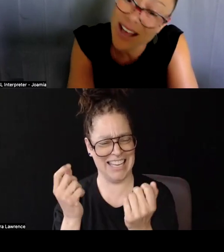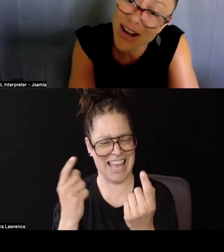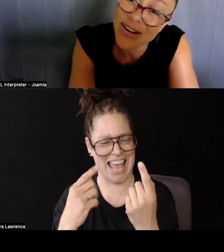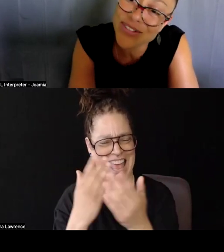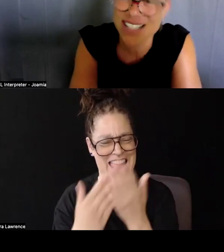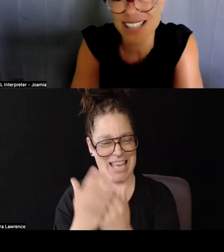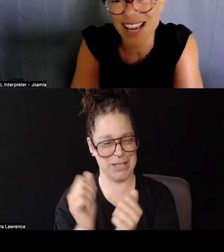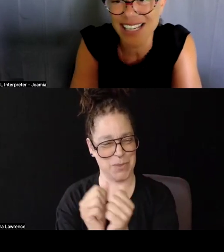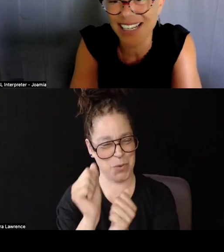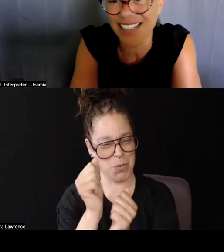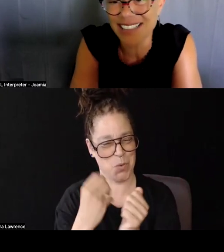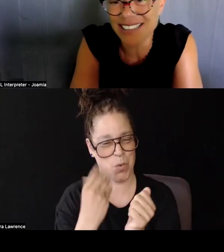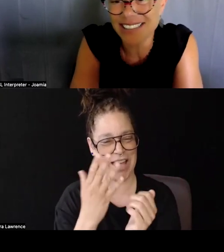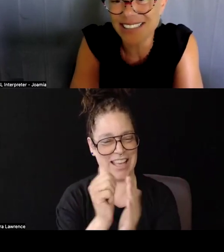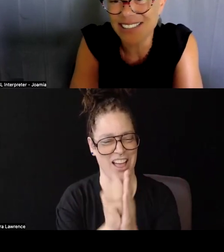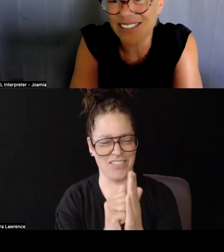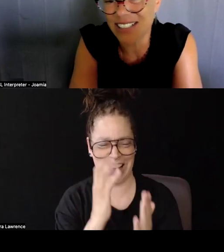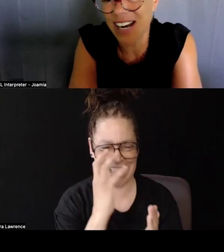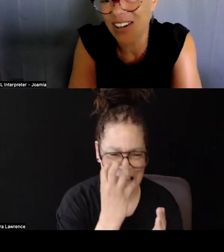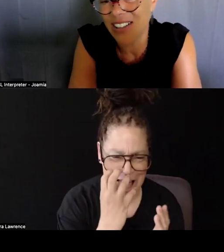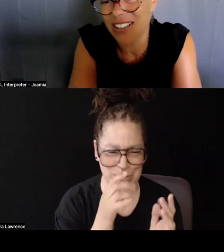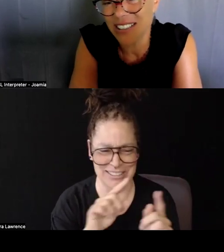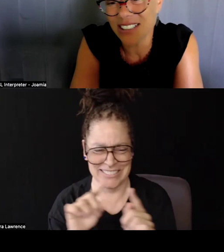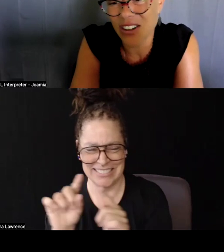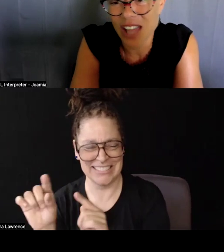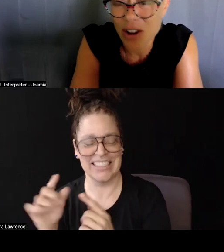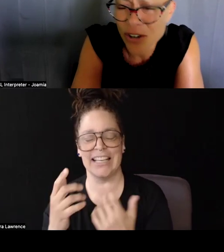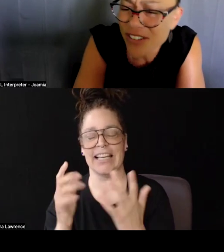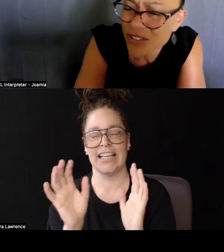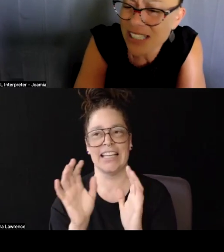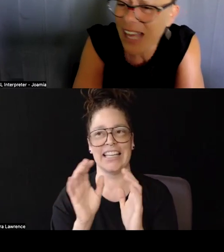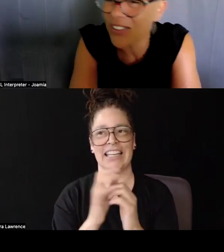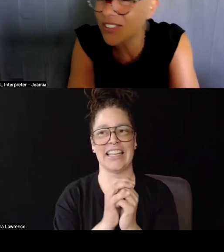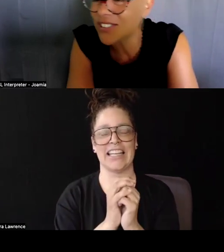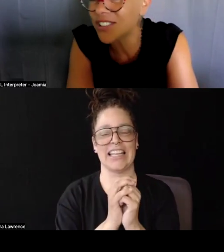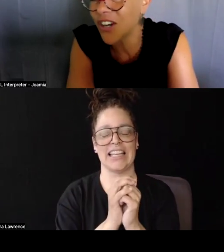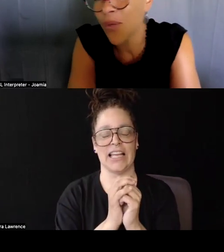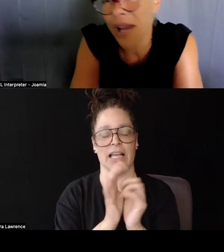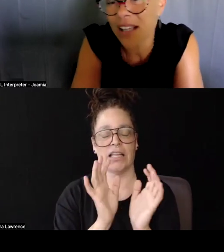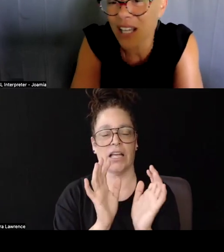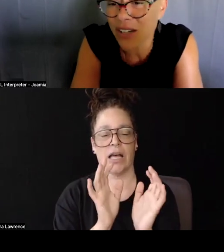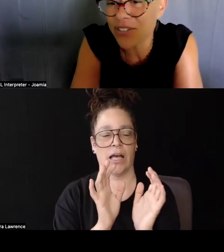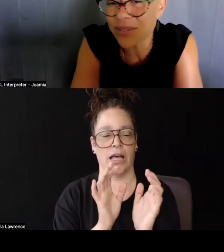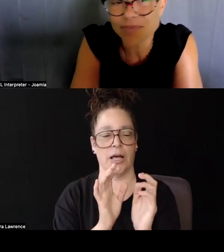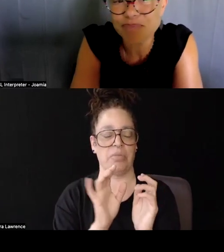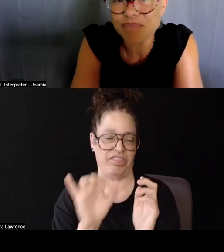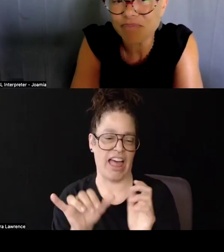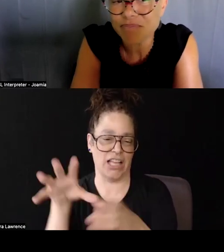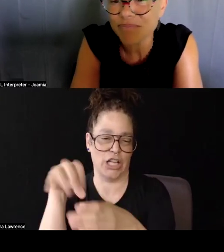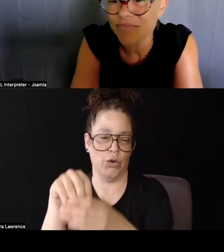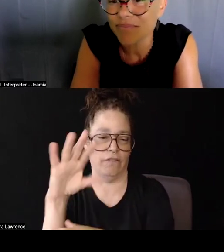white gloves signing, or or even with clowns, with white gloves.